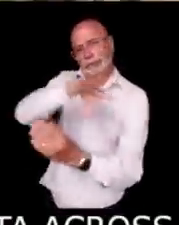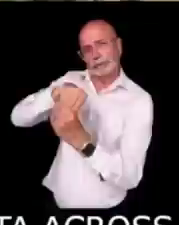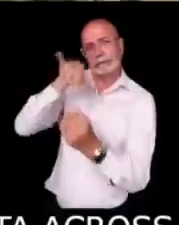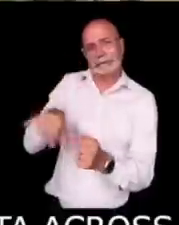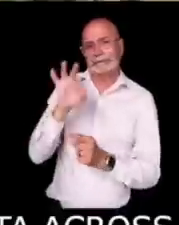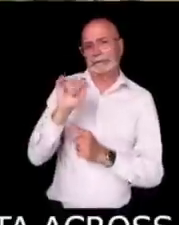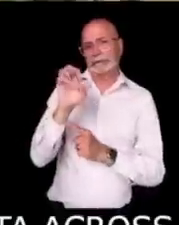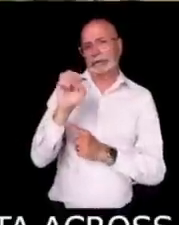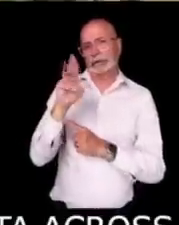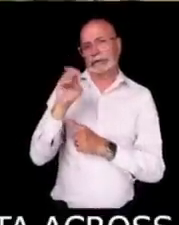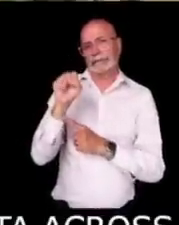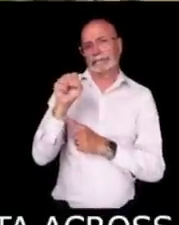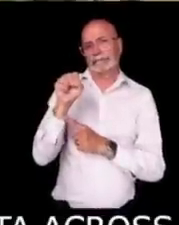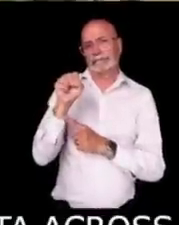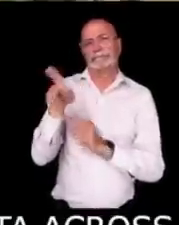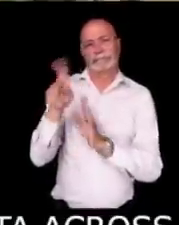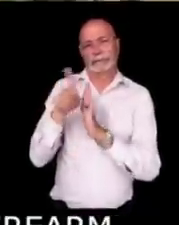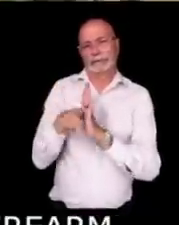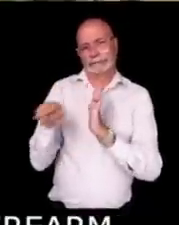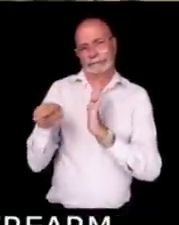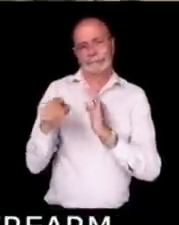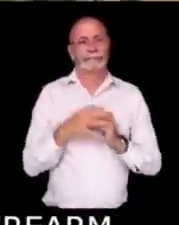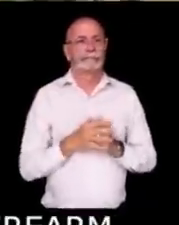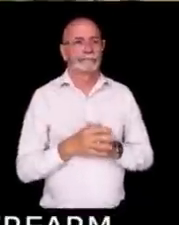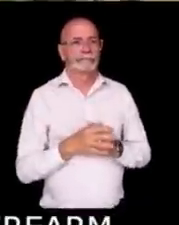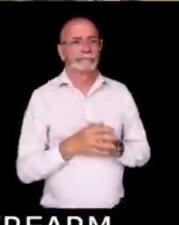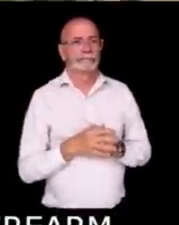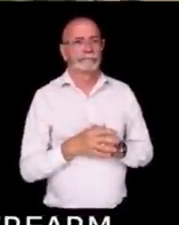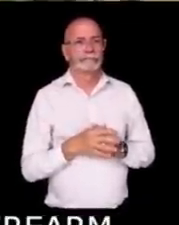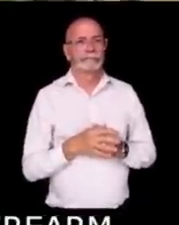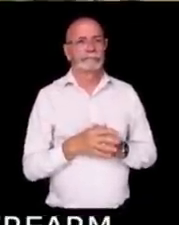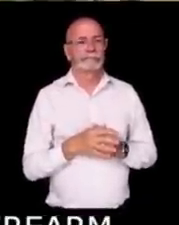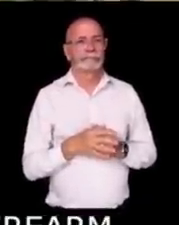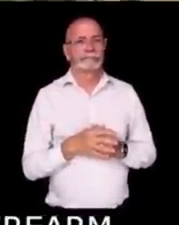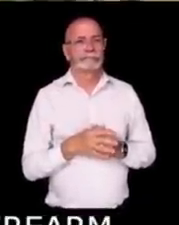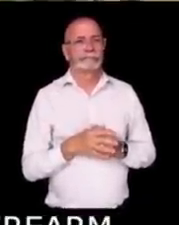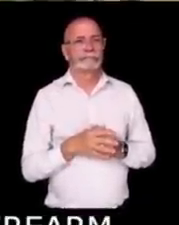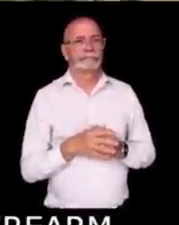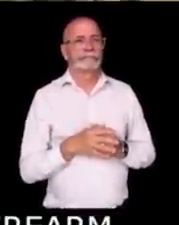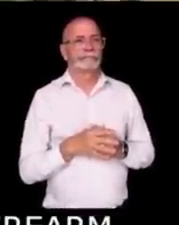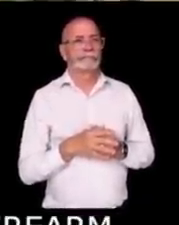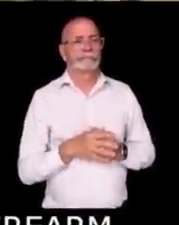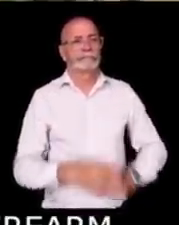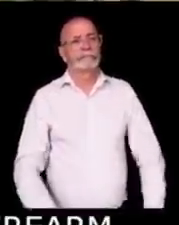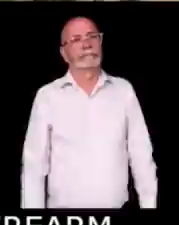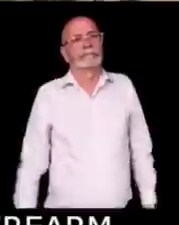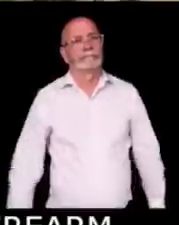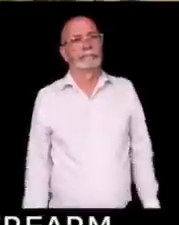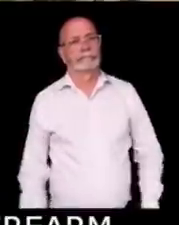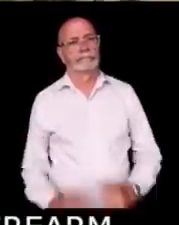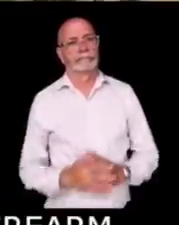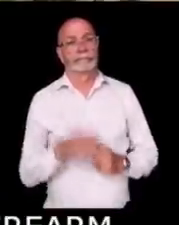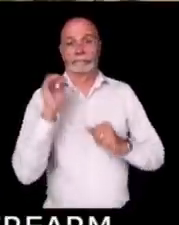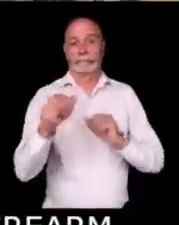and whether those are policy components that would be of relevance to Nova Scotia and